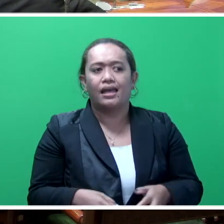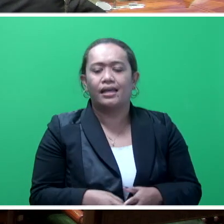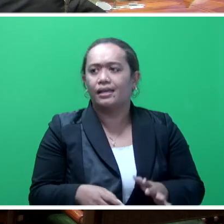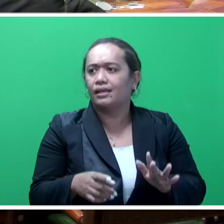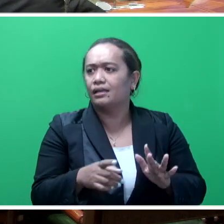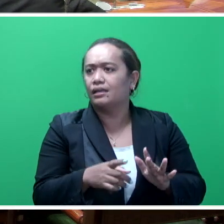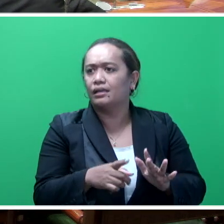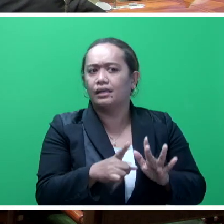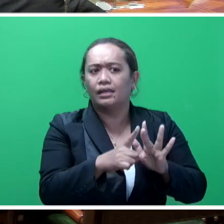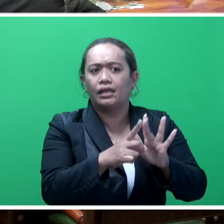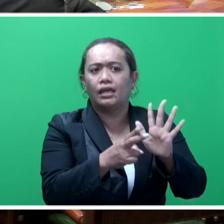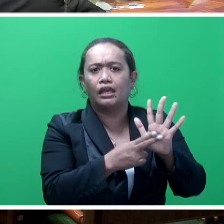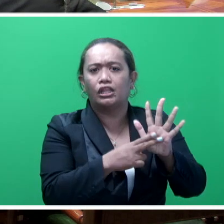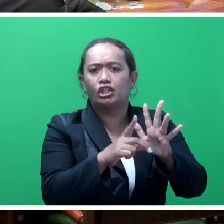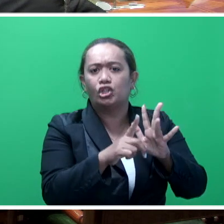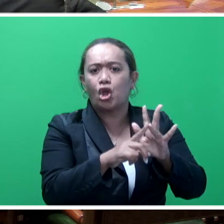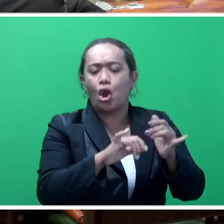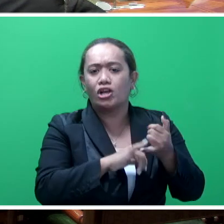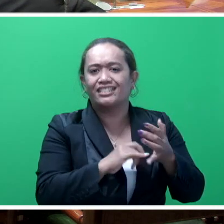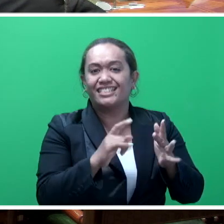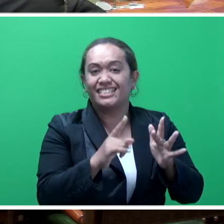You have the floor for supplementary question.